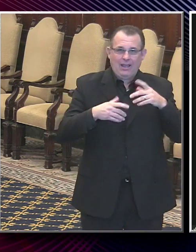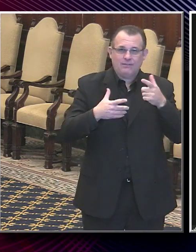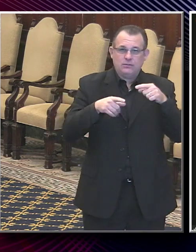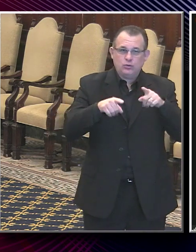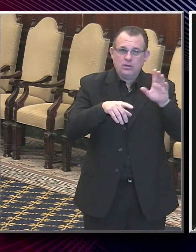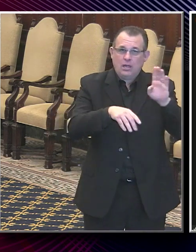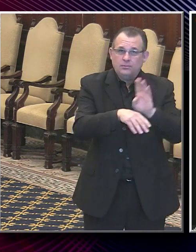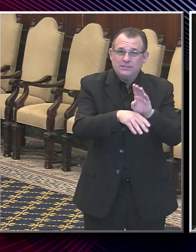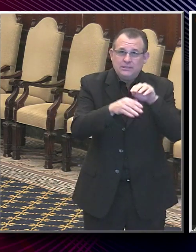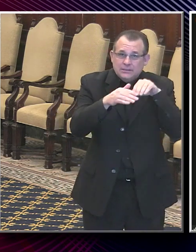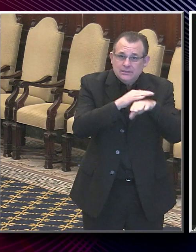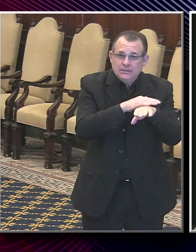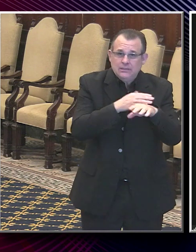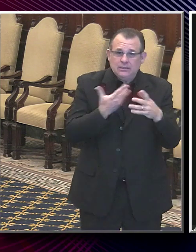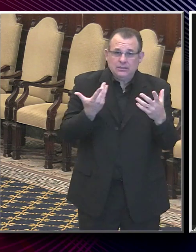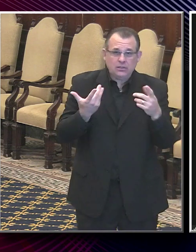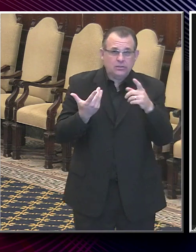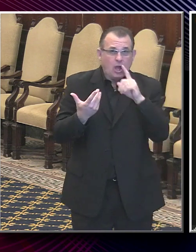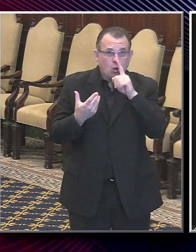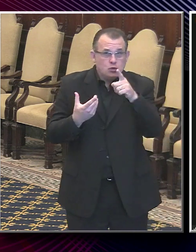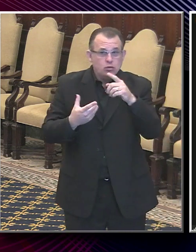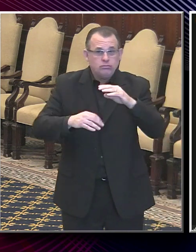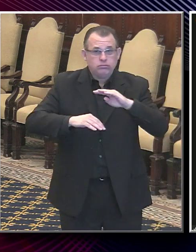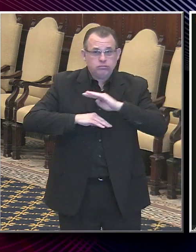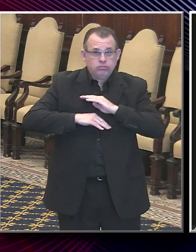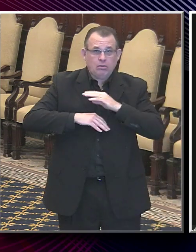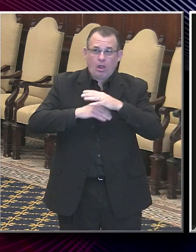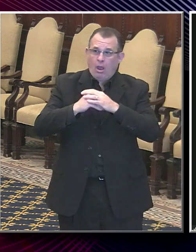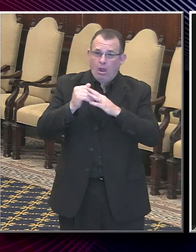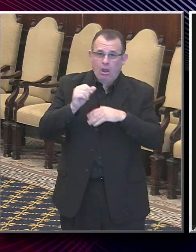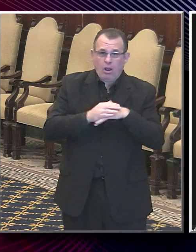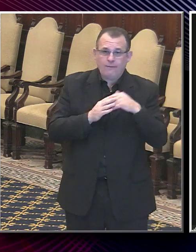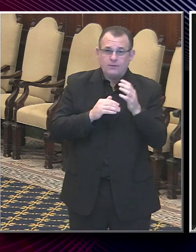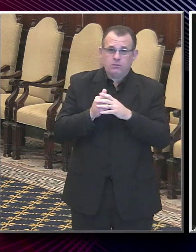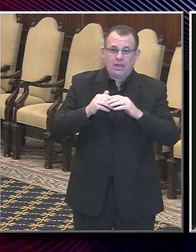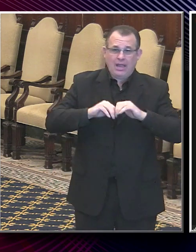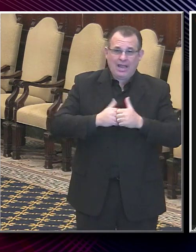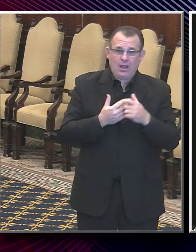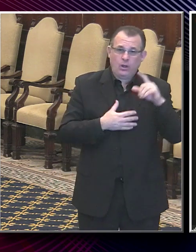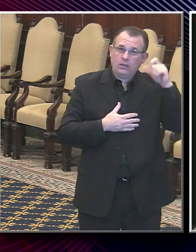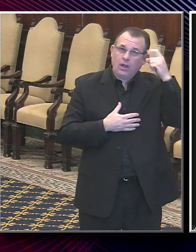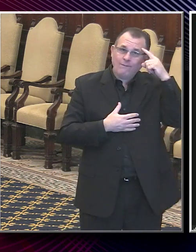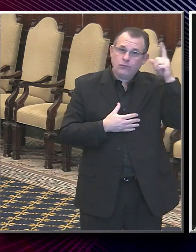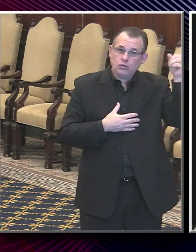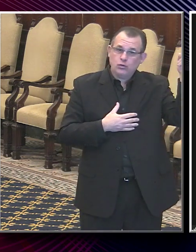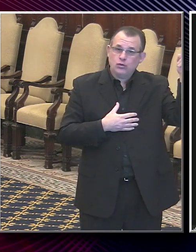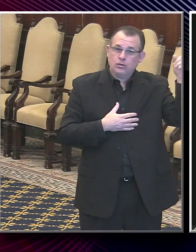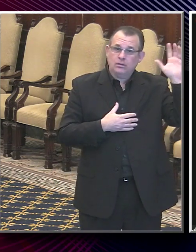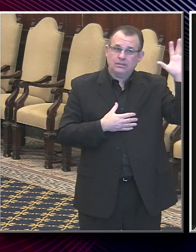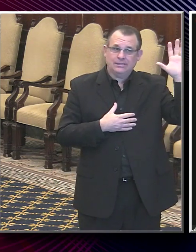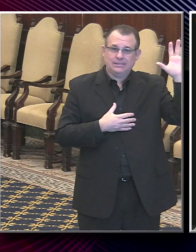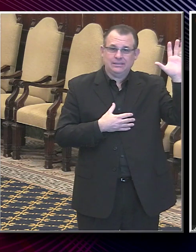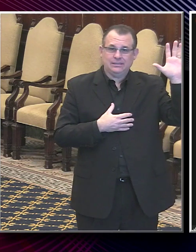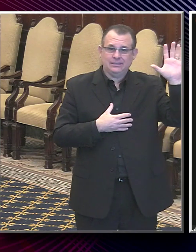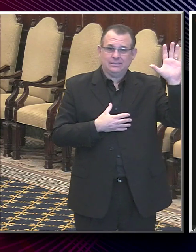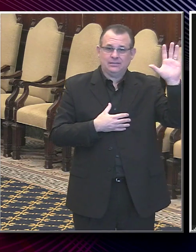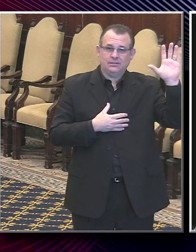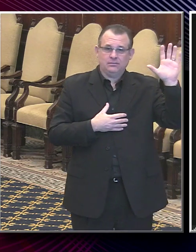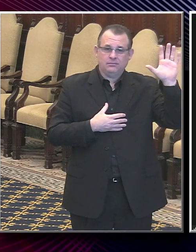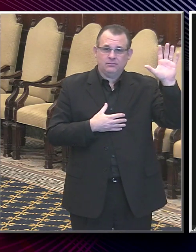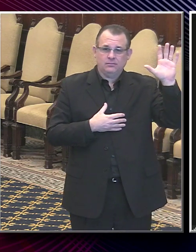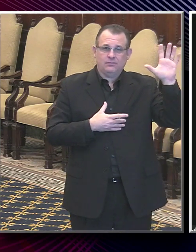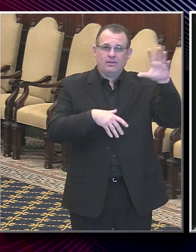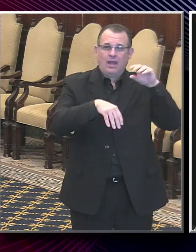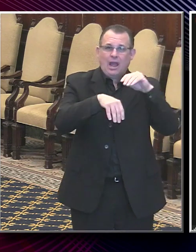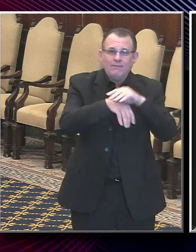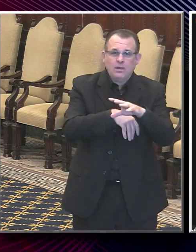you fully comfortable that a government that will now have a role limiting or at least advising